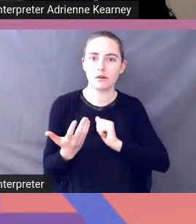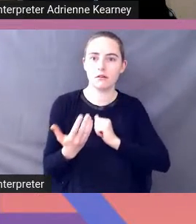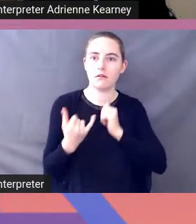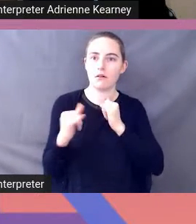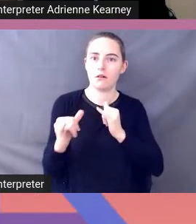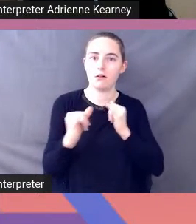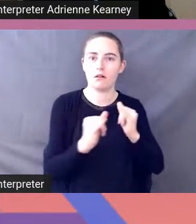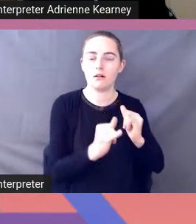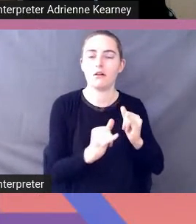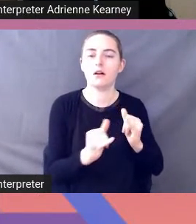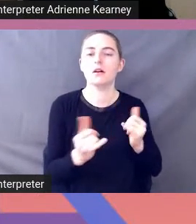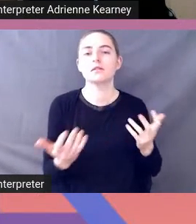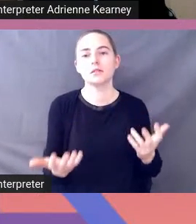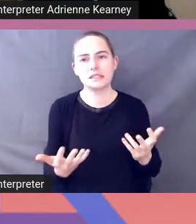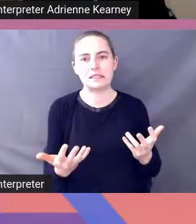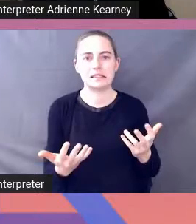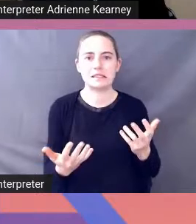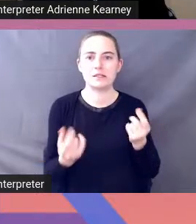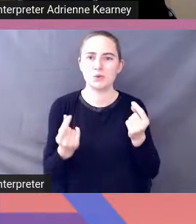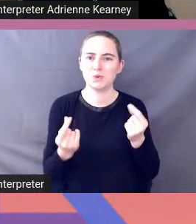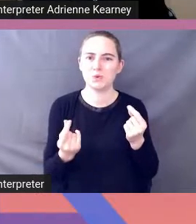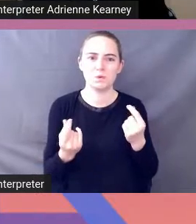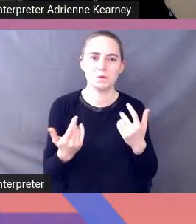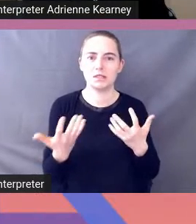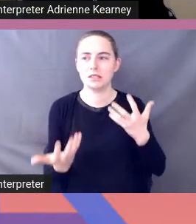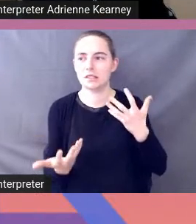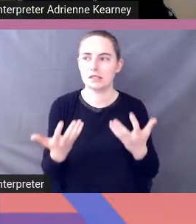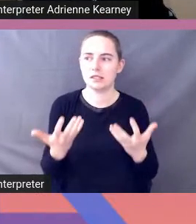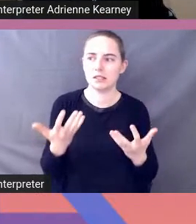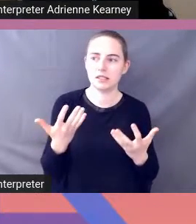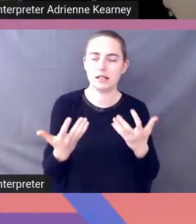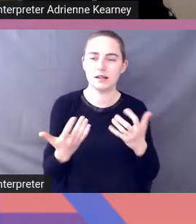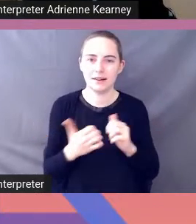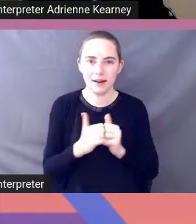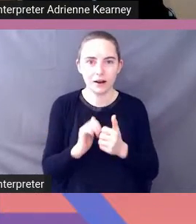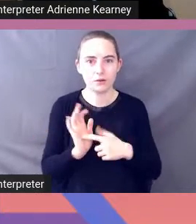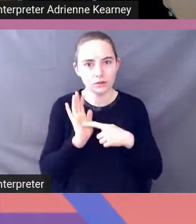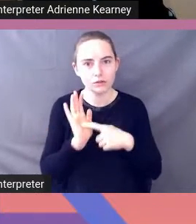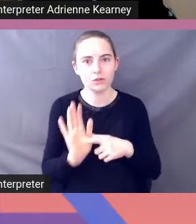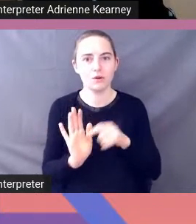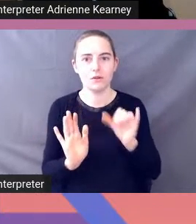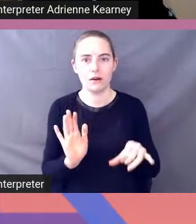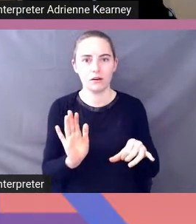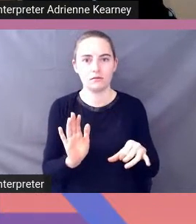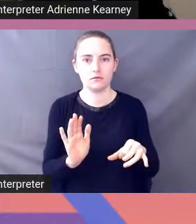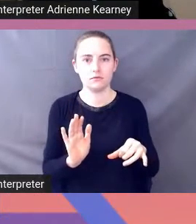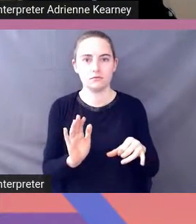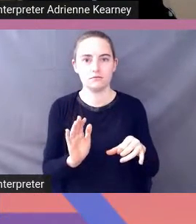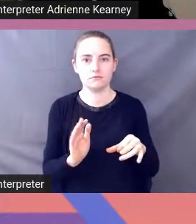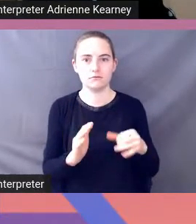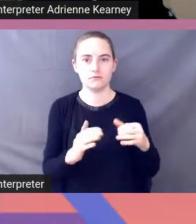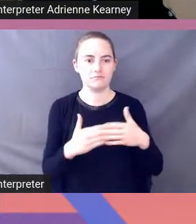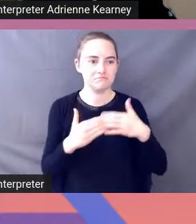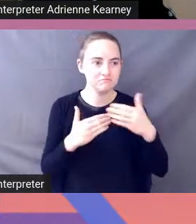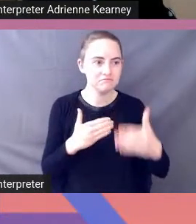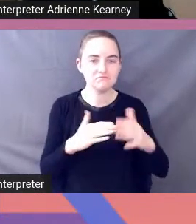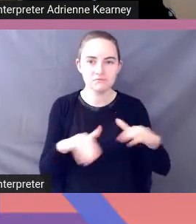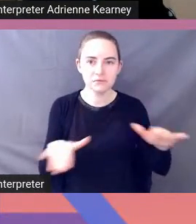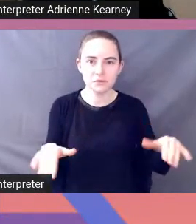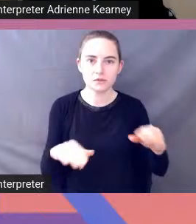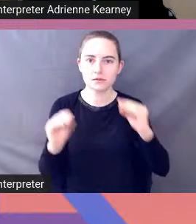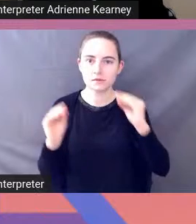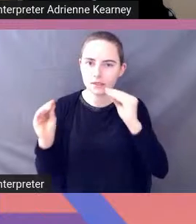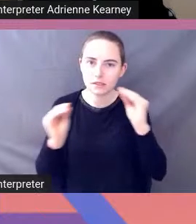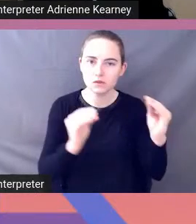different things. It's how do you kind of show kids who are coming up after you how to navigate through that? And I feel with art, you can